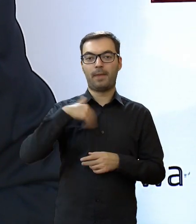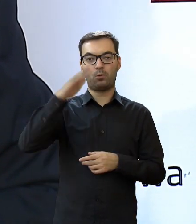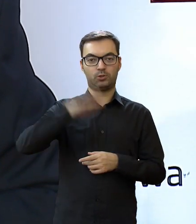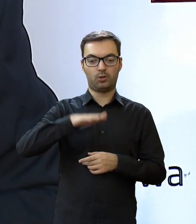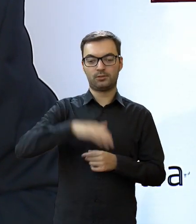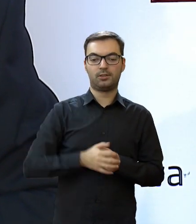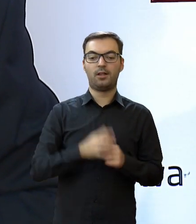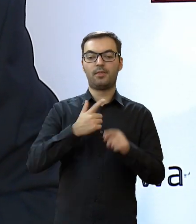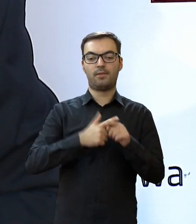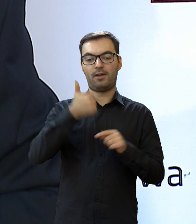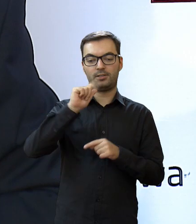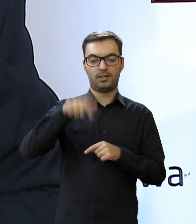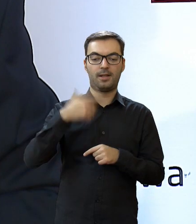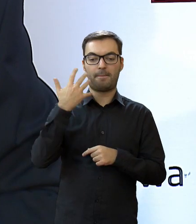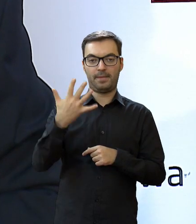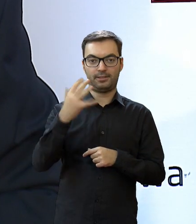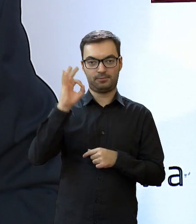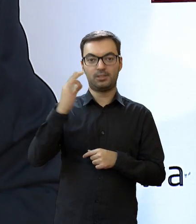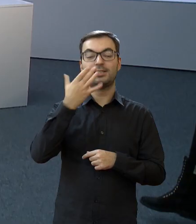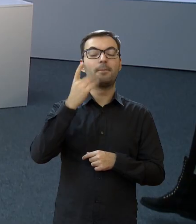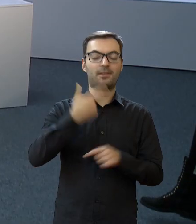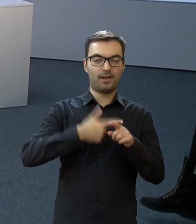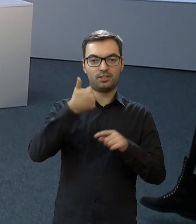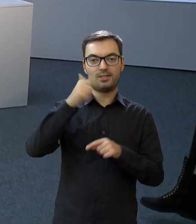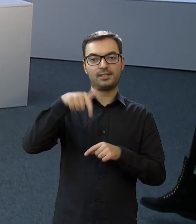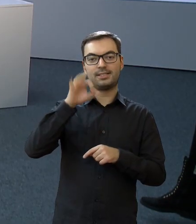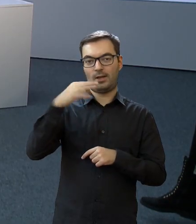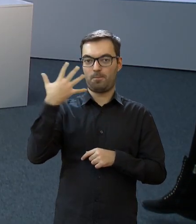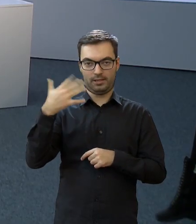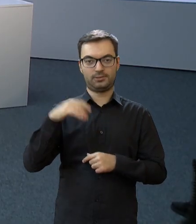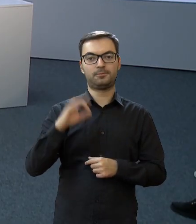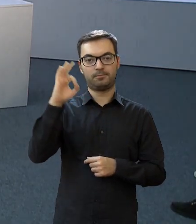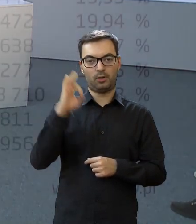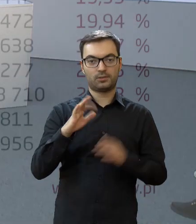The highest voter turnout was noted in Białystok,